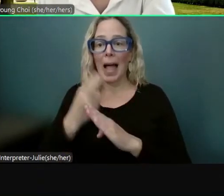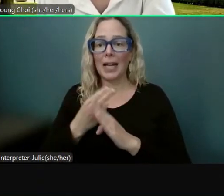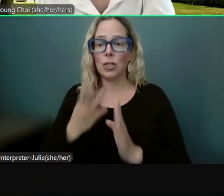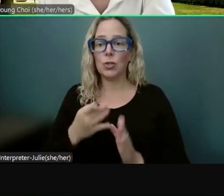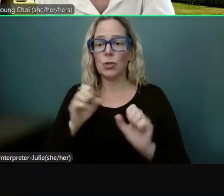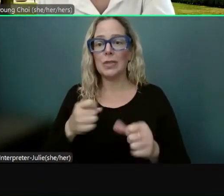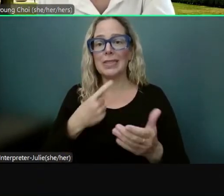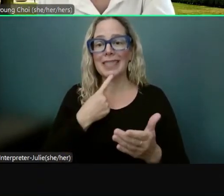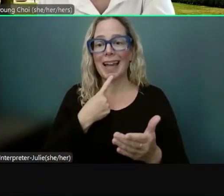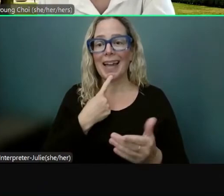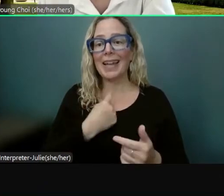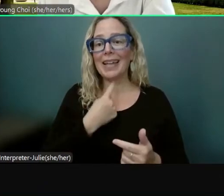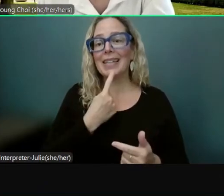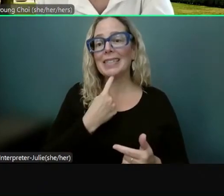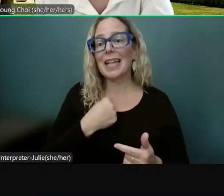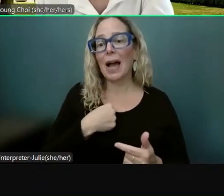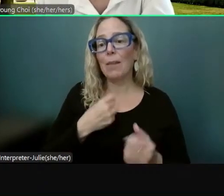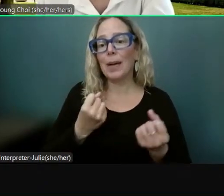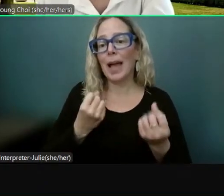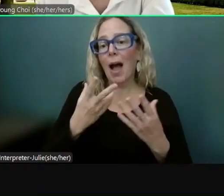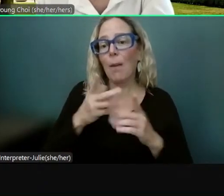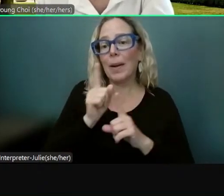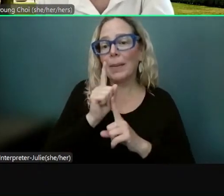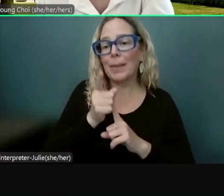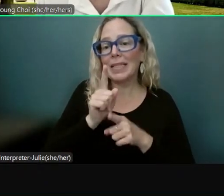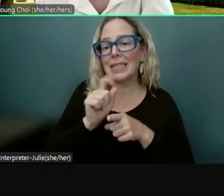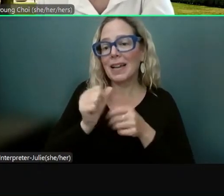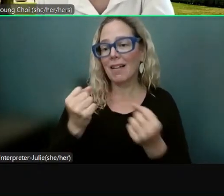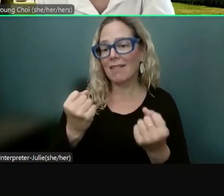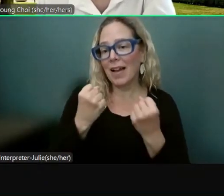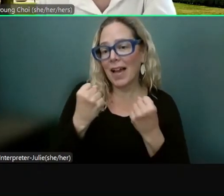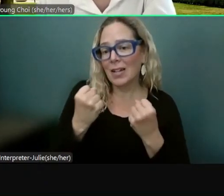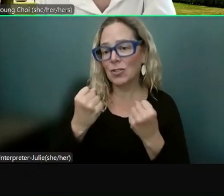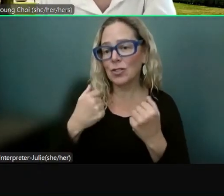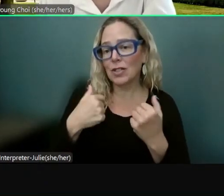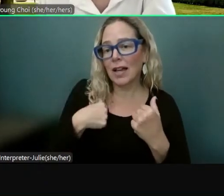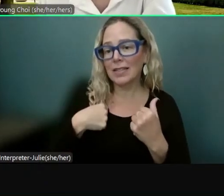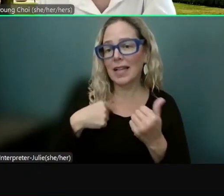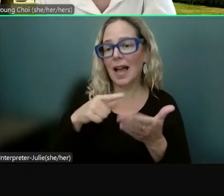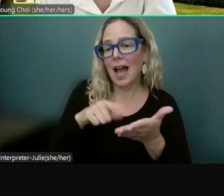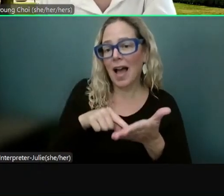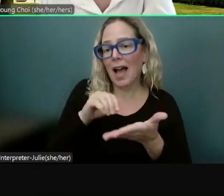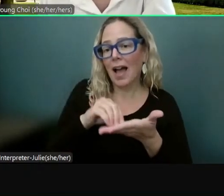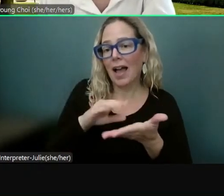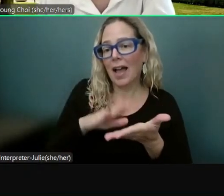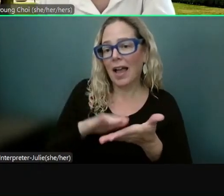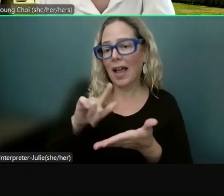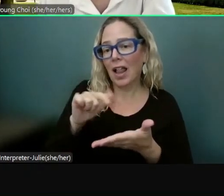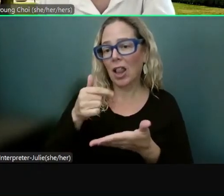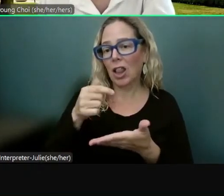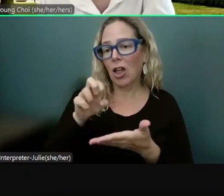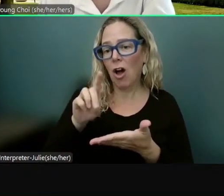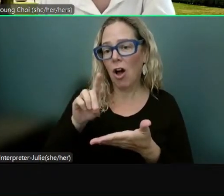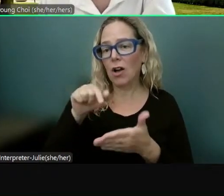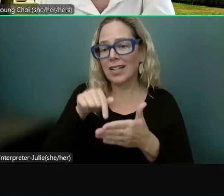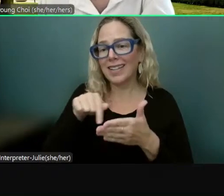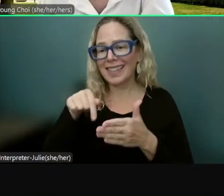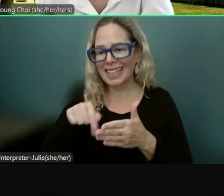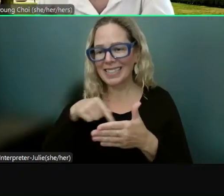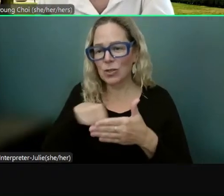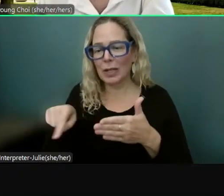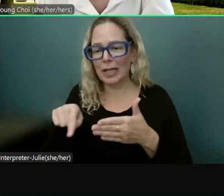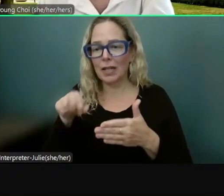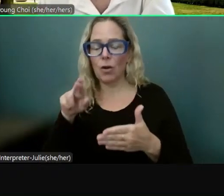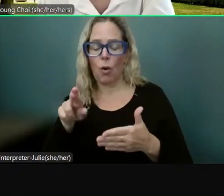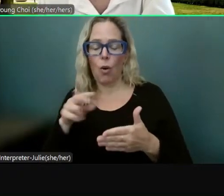how many minutes of exercise I logged this week," or "Remind me to take my